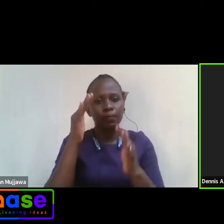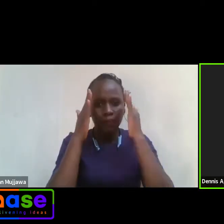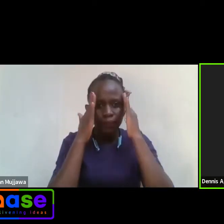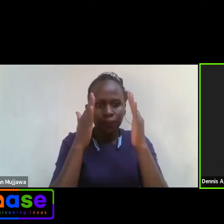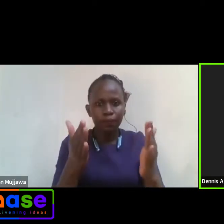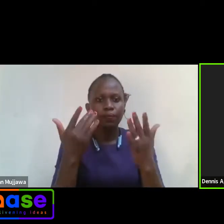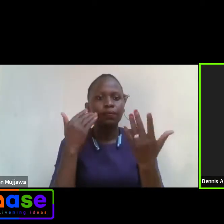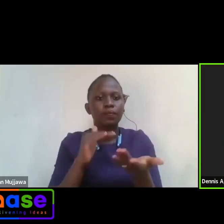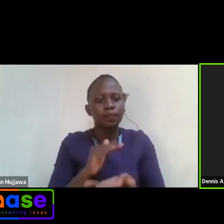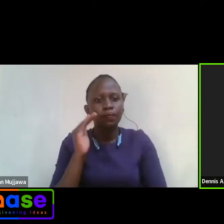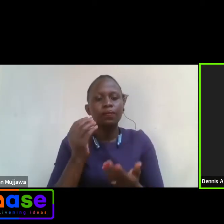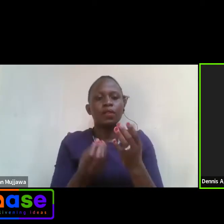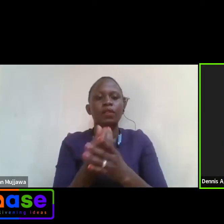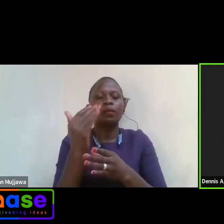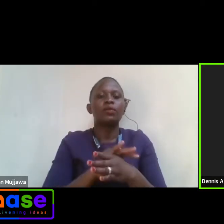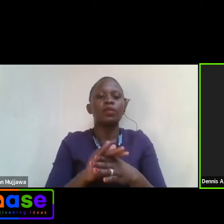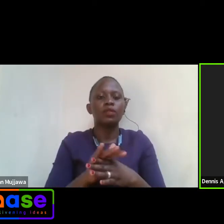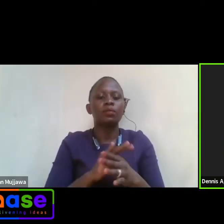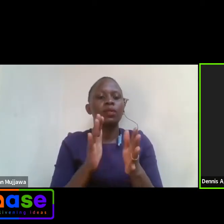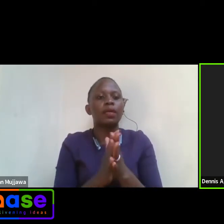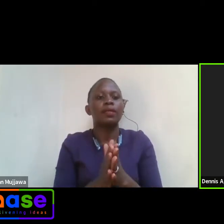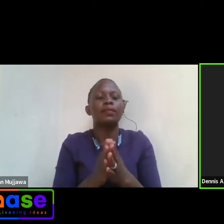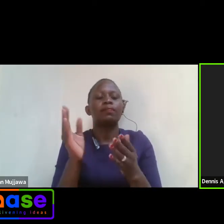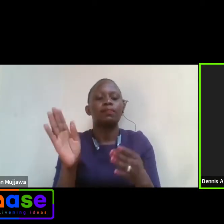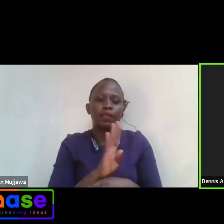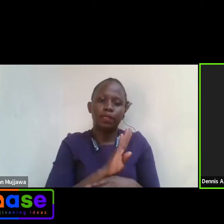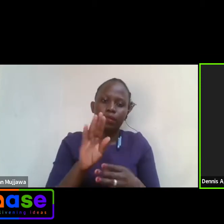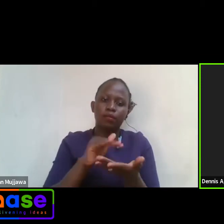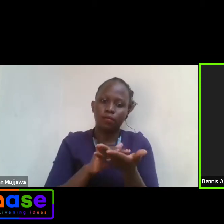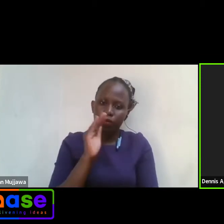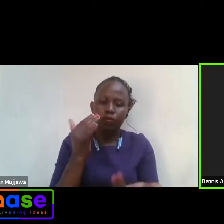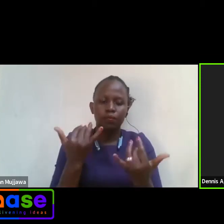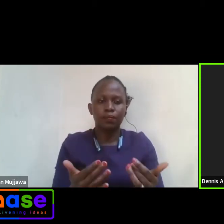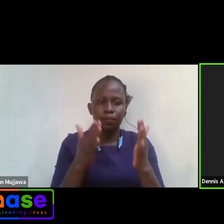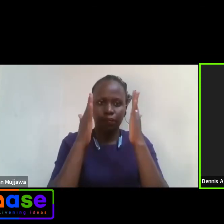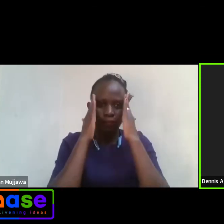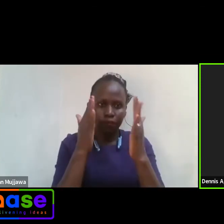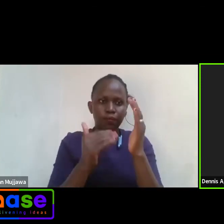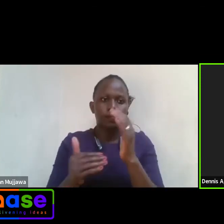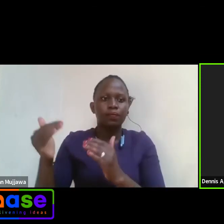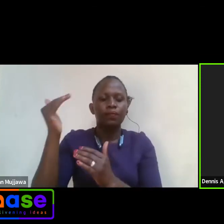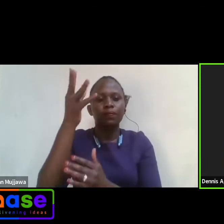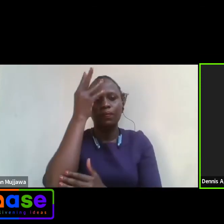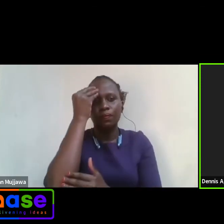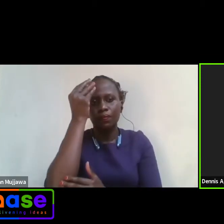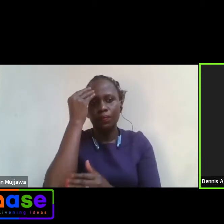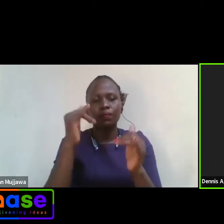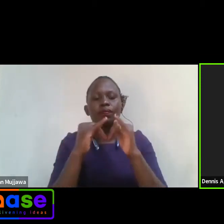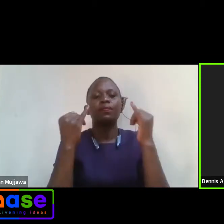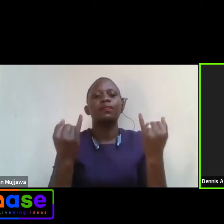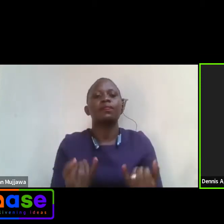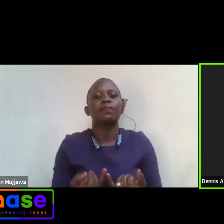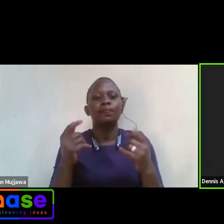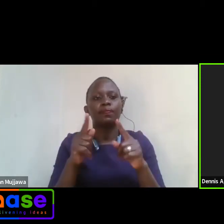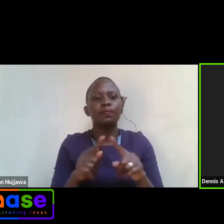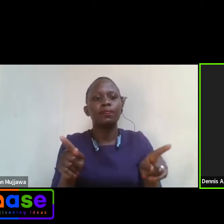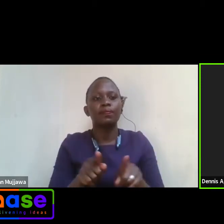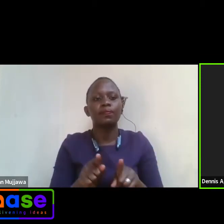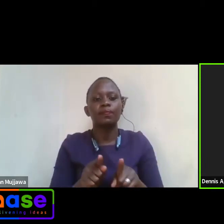entrepreneurship and enterprise skills, generally with a laser focus on higher education institutions, but dealing with